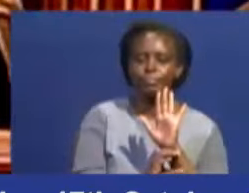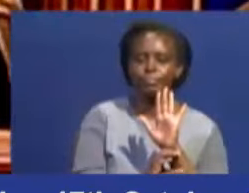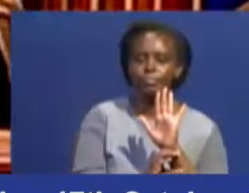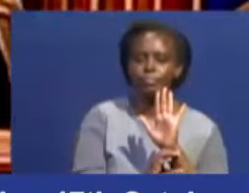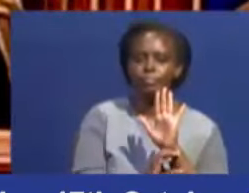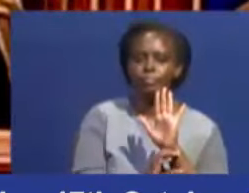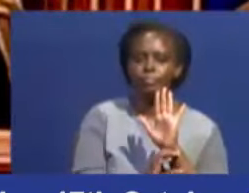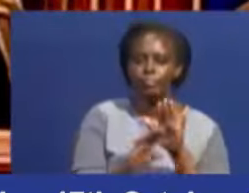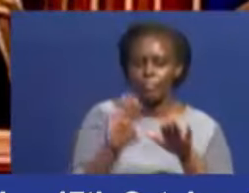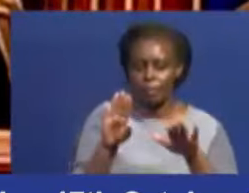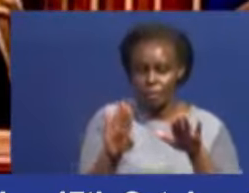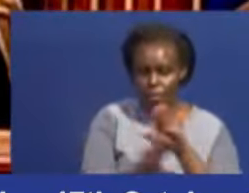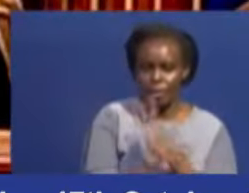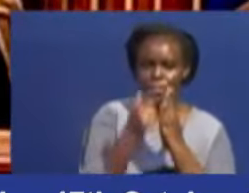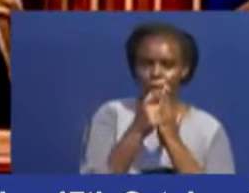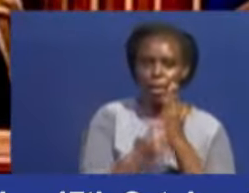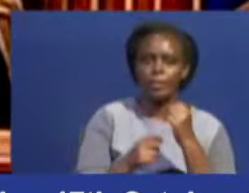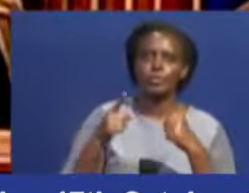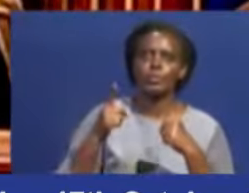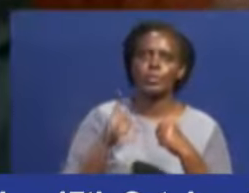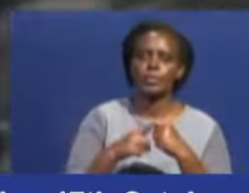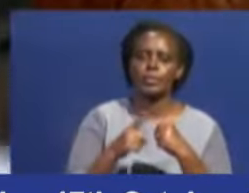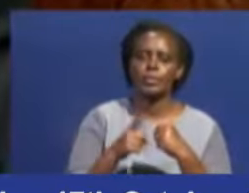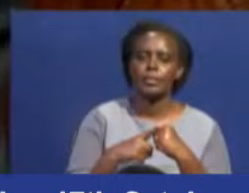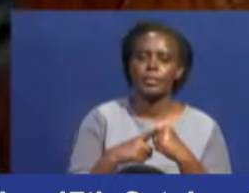sub Article 6.